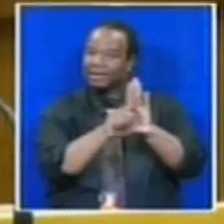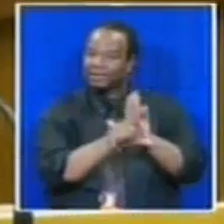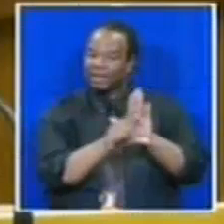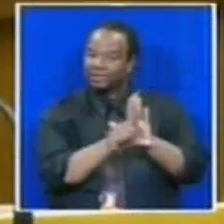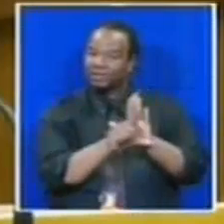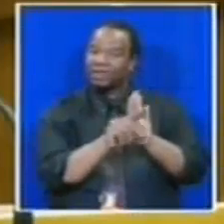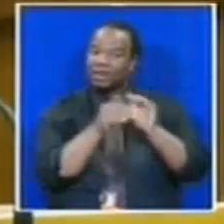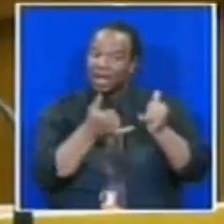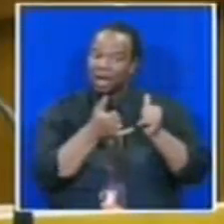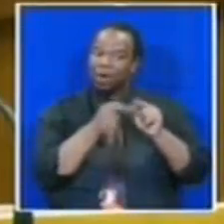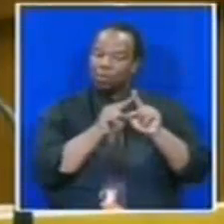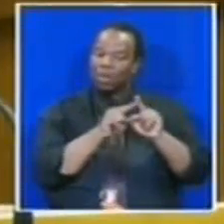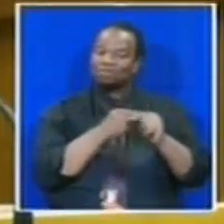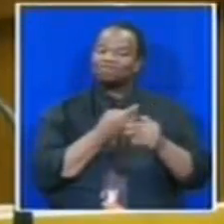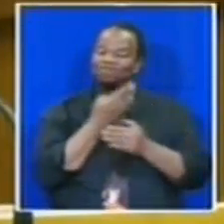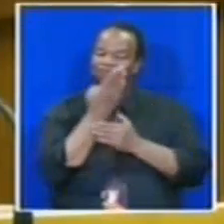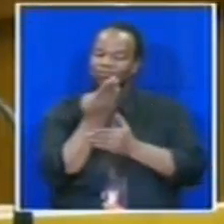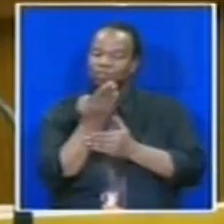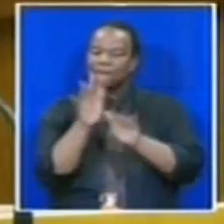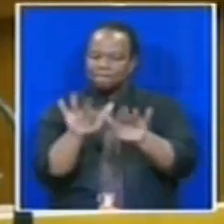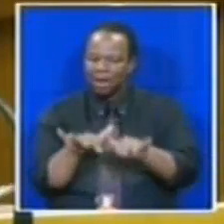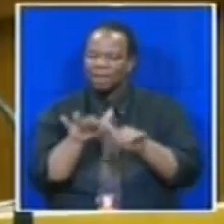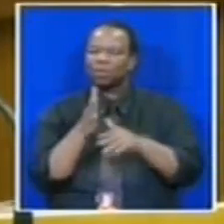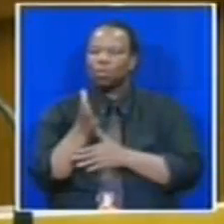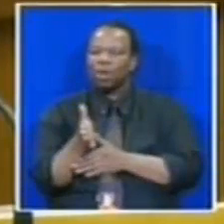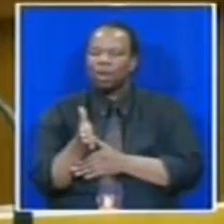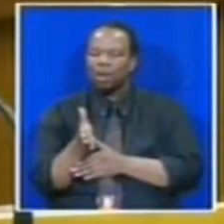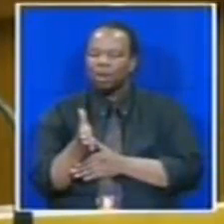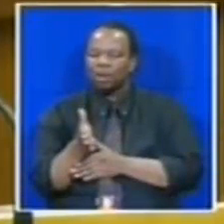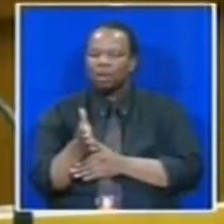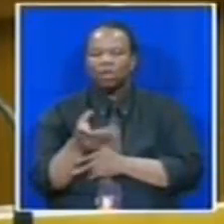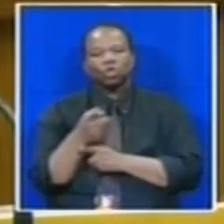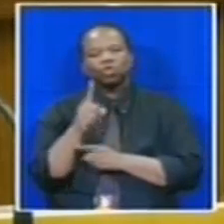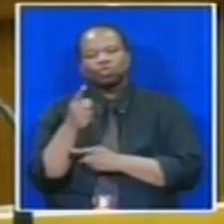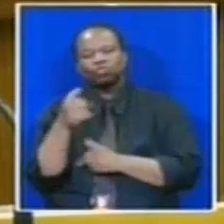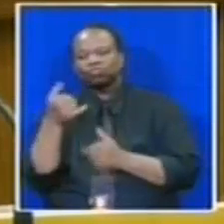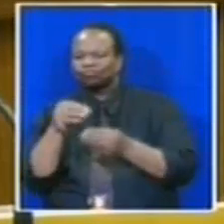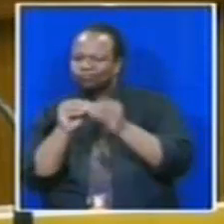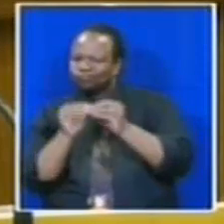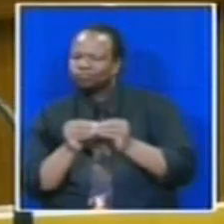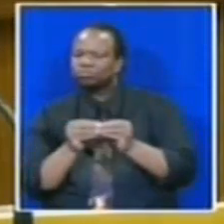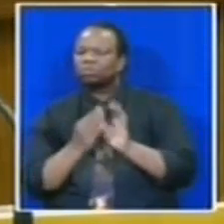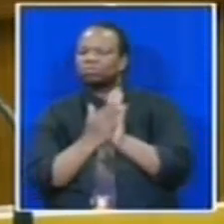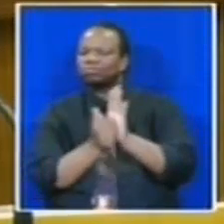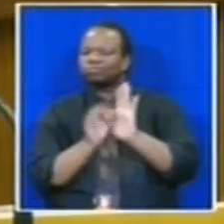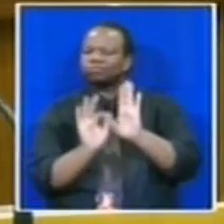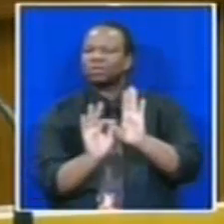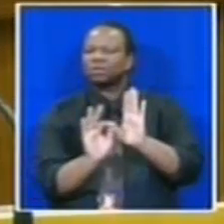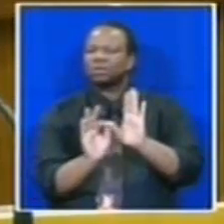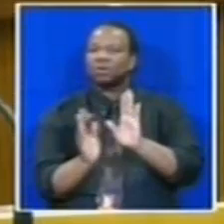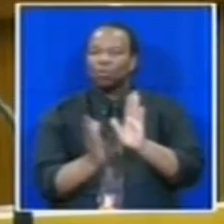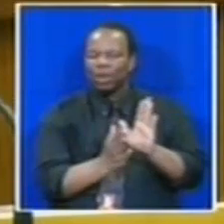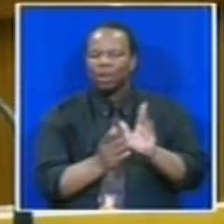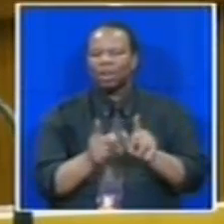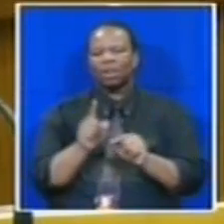Parliament and to round up this piece of work. So as I